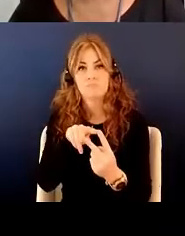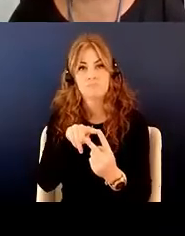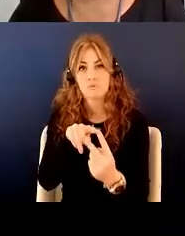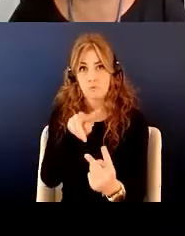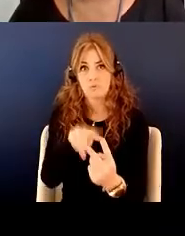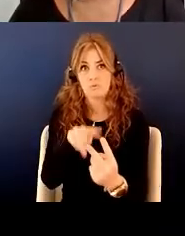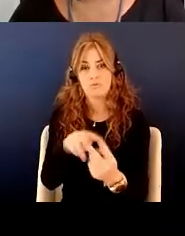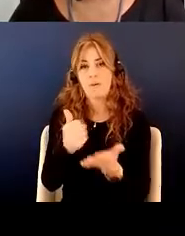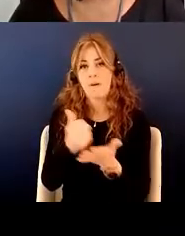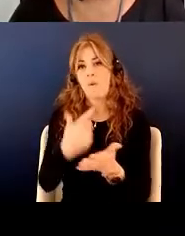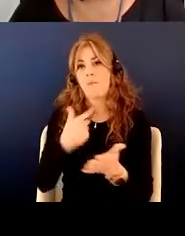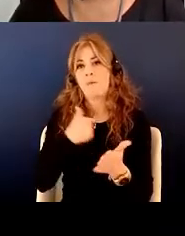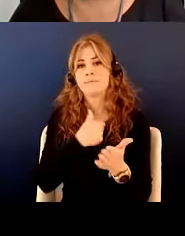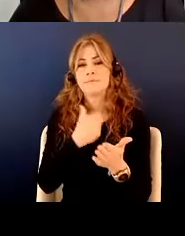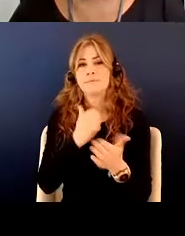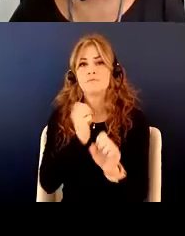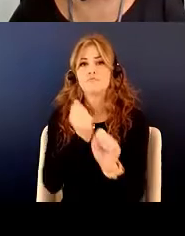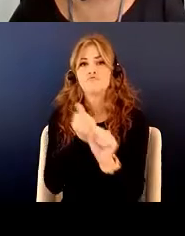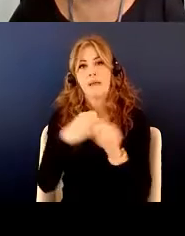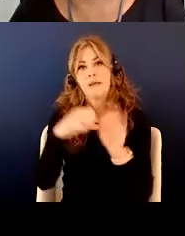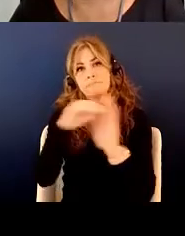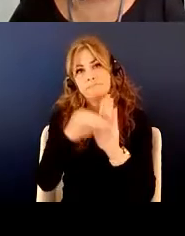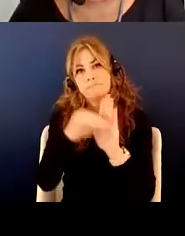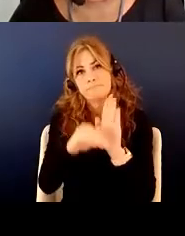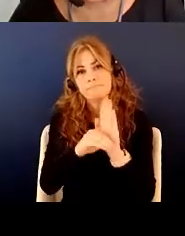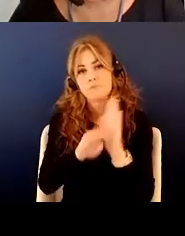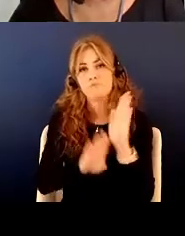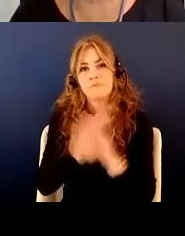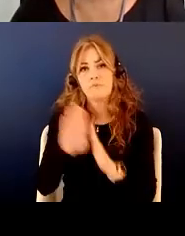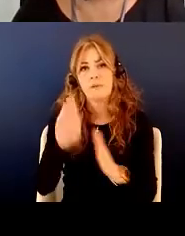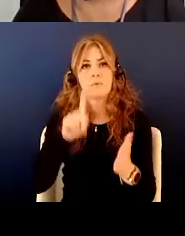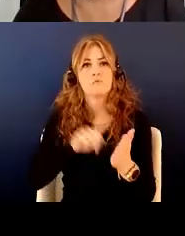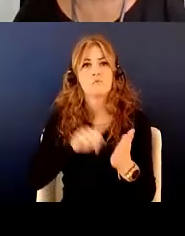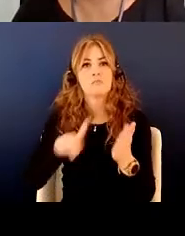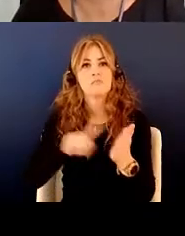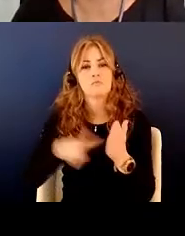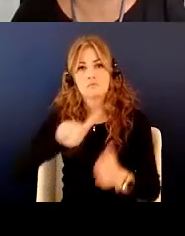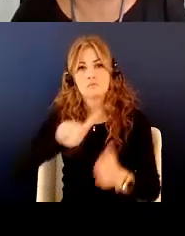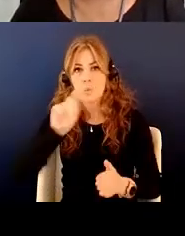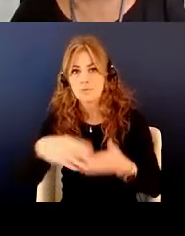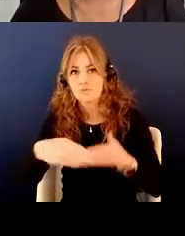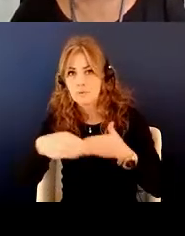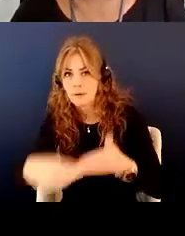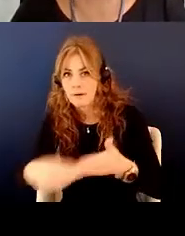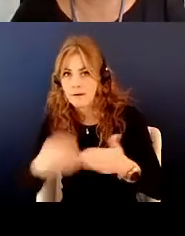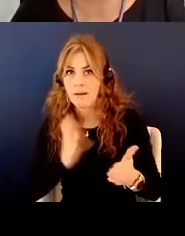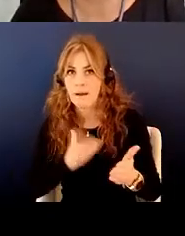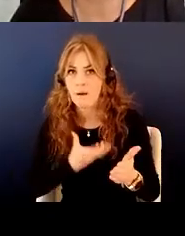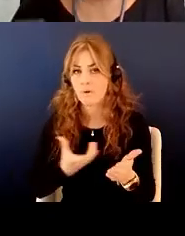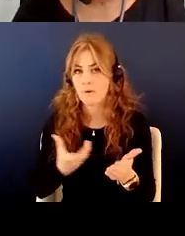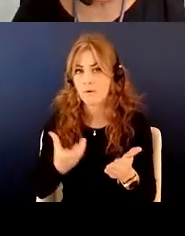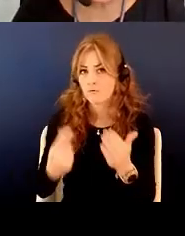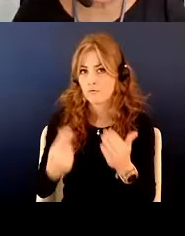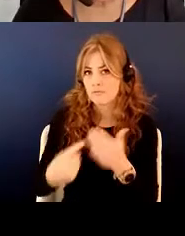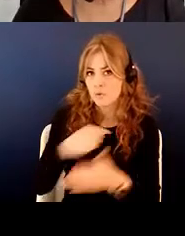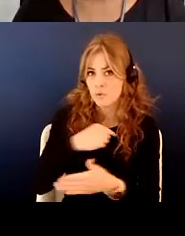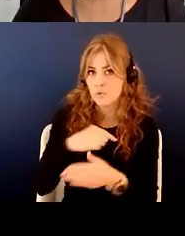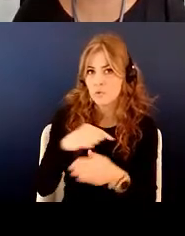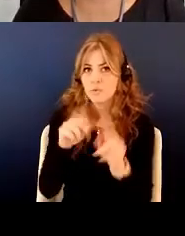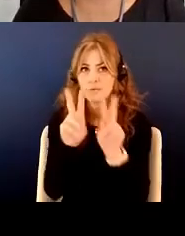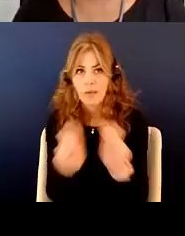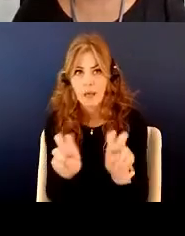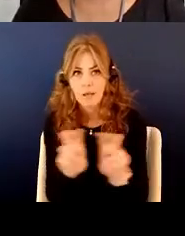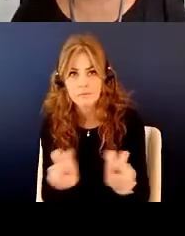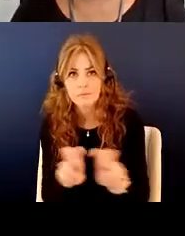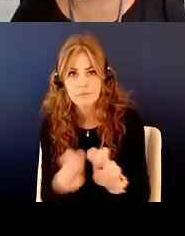outline the critical aspects of the research question that will guide the systematic review and meta-analysis. And they'll also be helpful to us